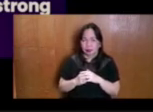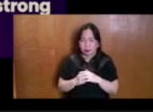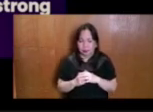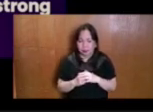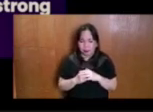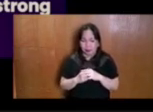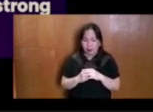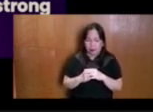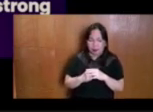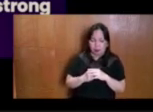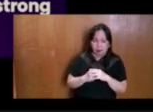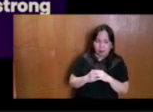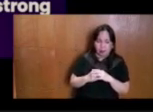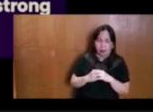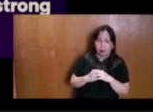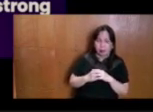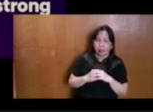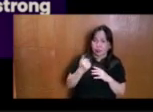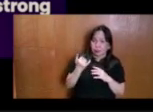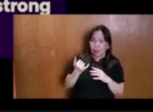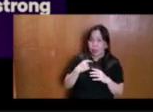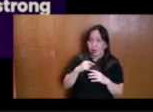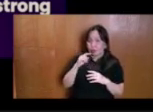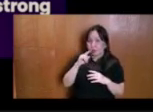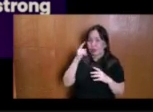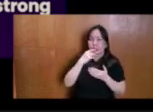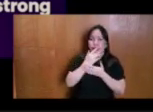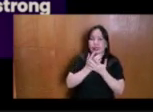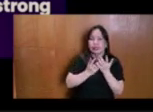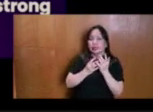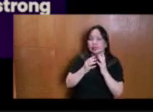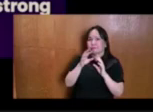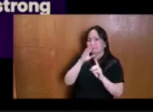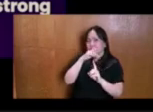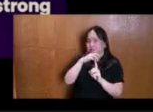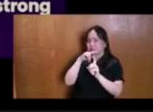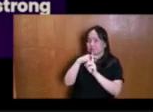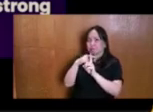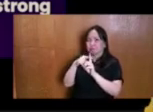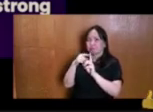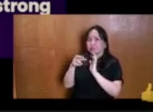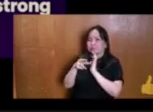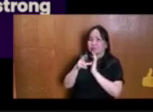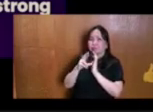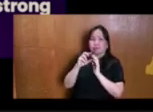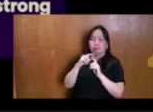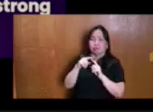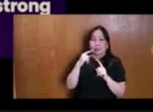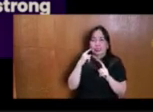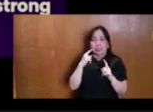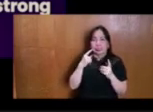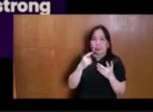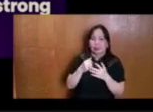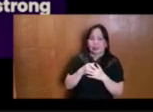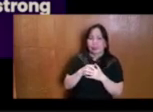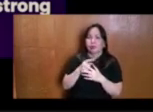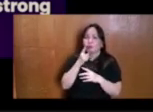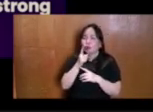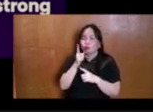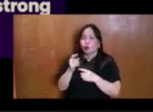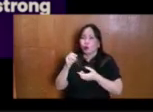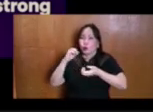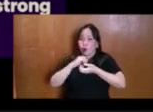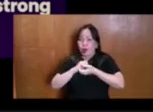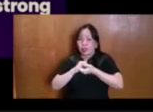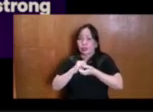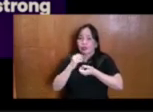are getting a mixed rap, mixed reviews. But as you can see, in advanced industrialized countries, unions are partners in